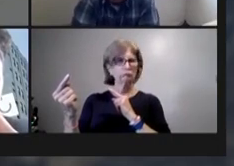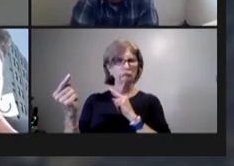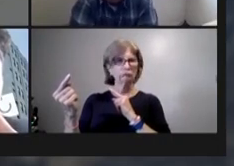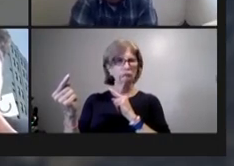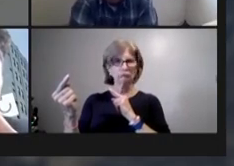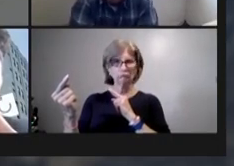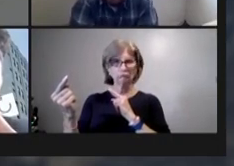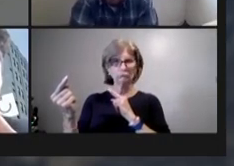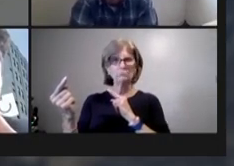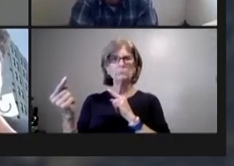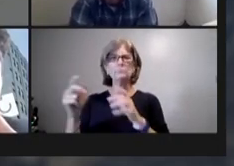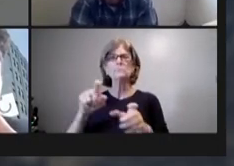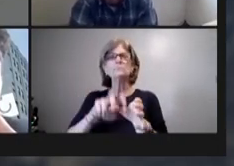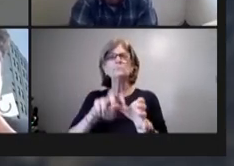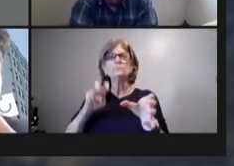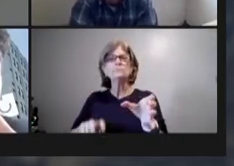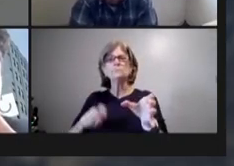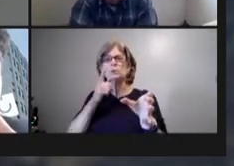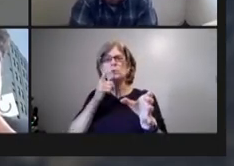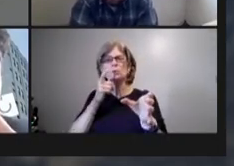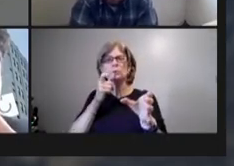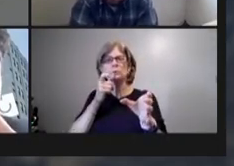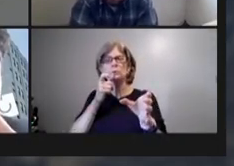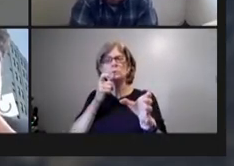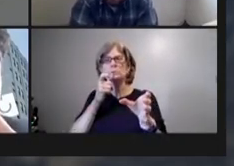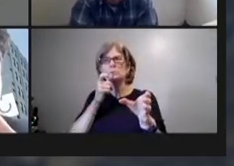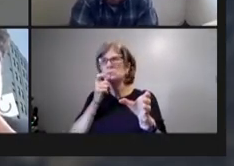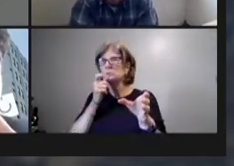Any abstentions?